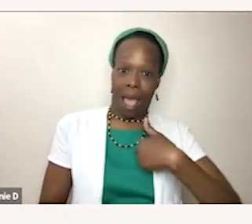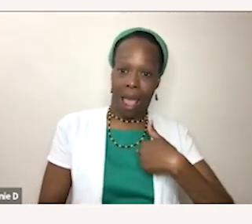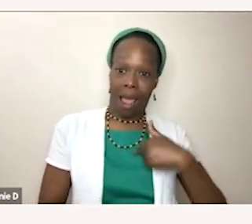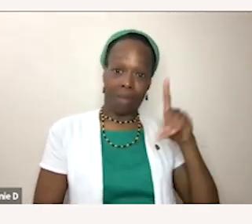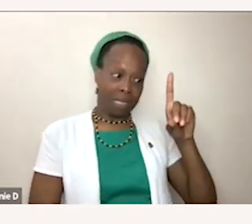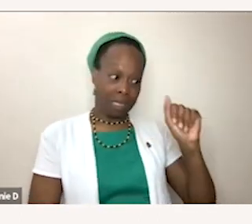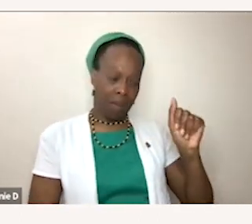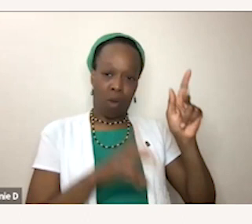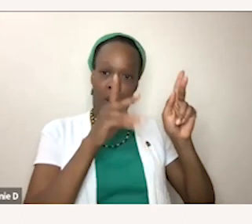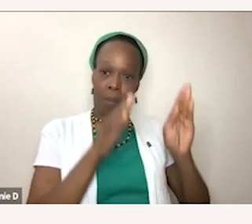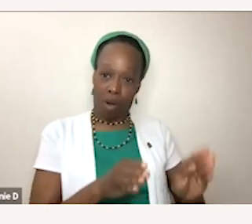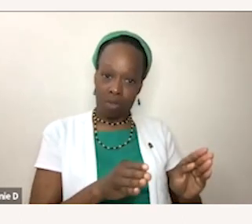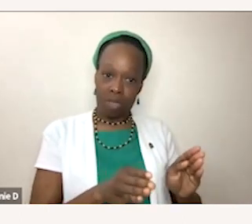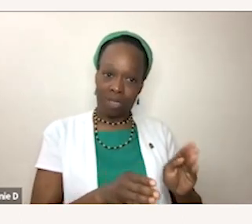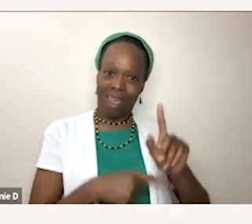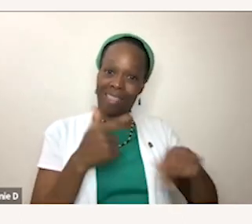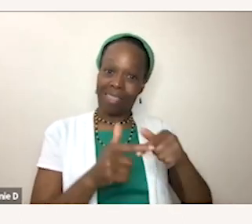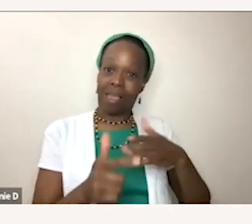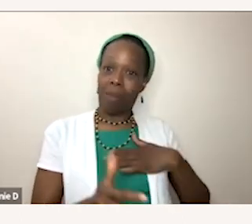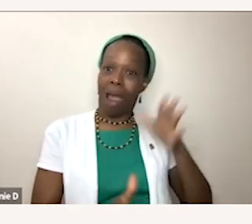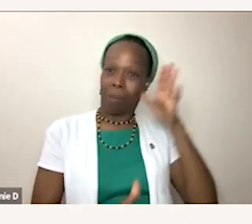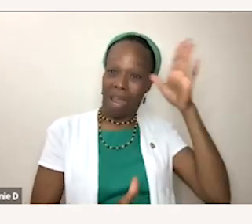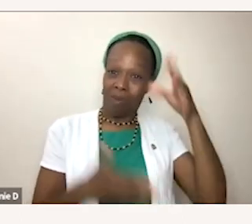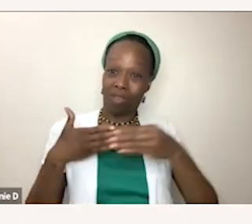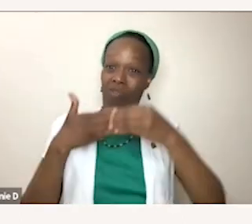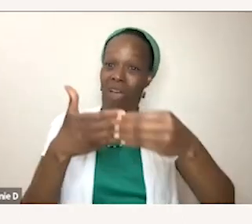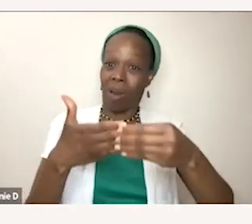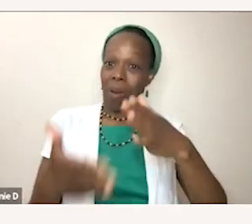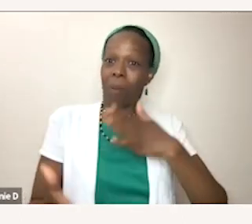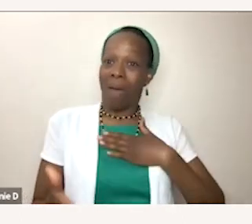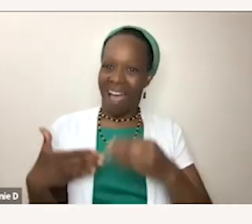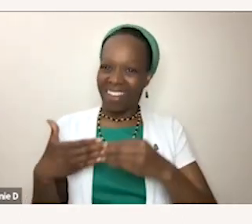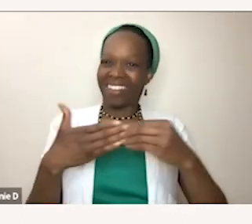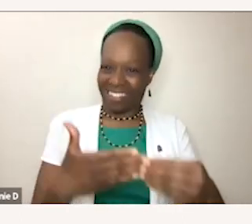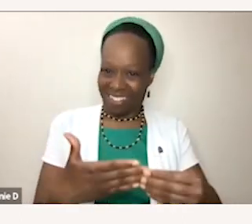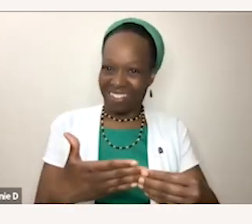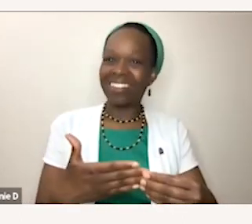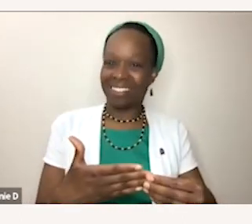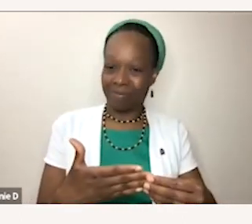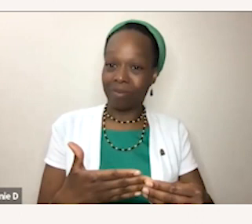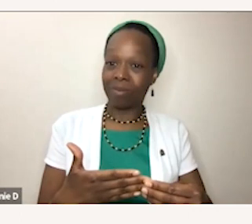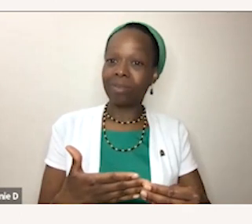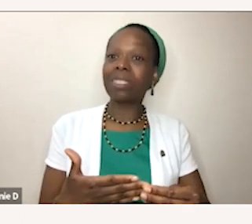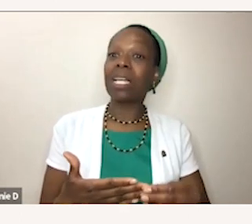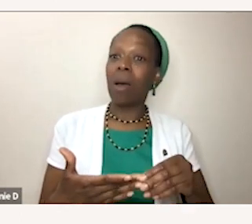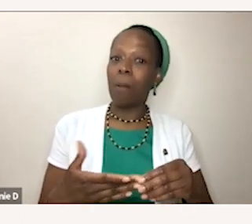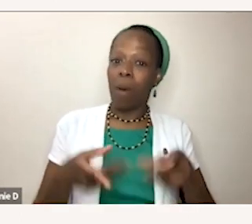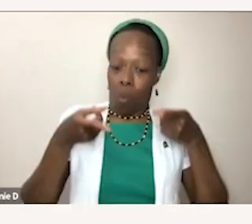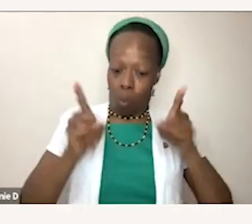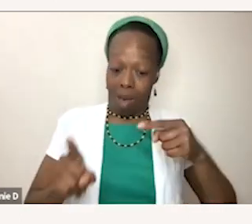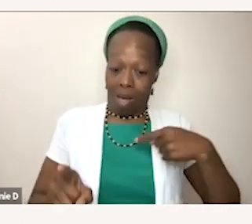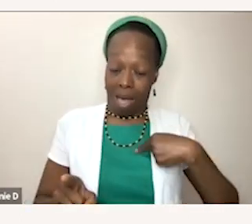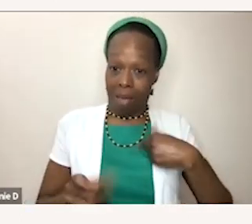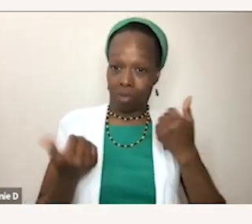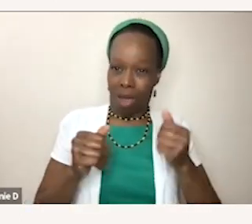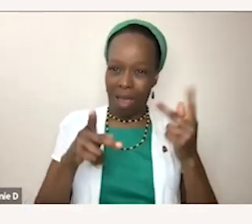they really followed my lead on that. And when you're navigating these situations, if